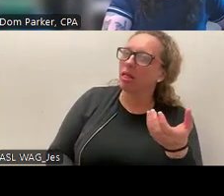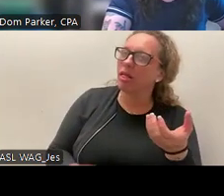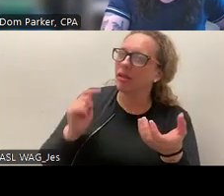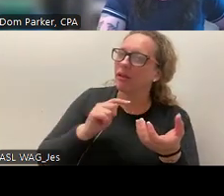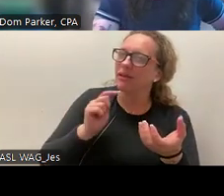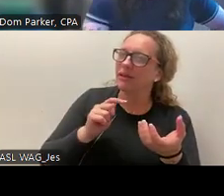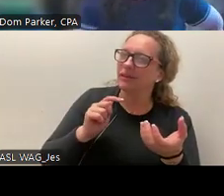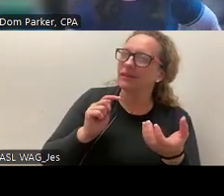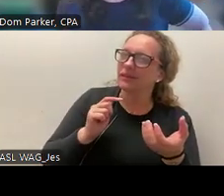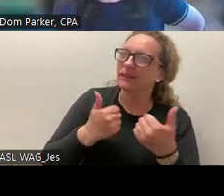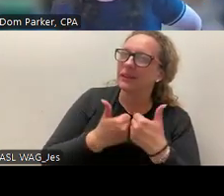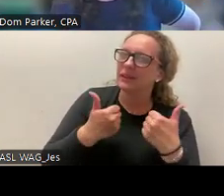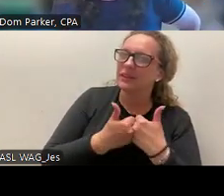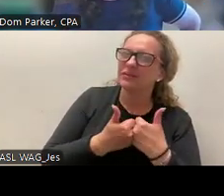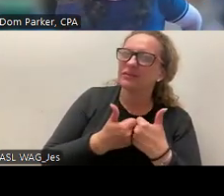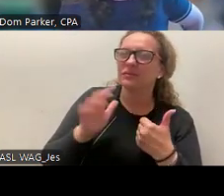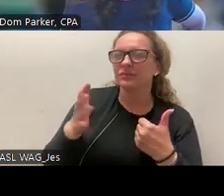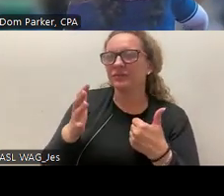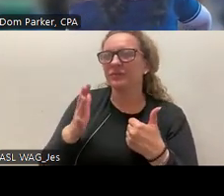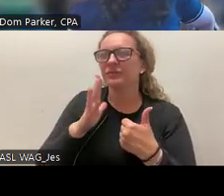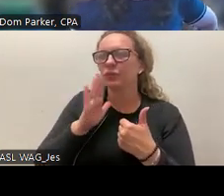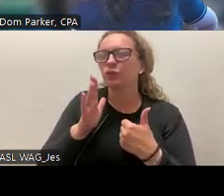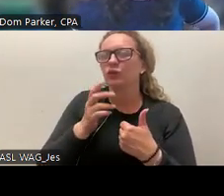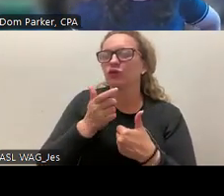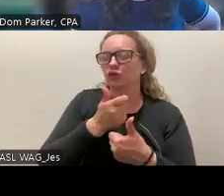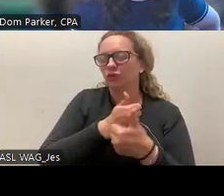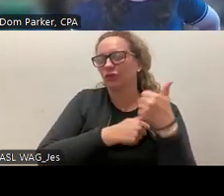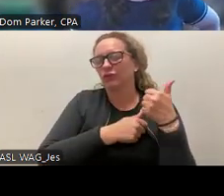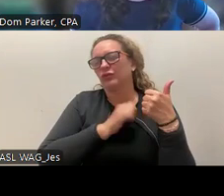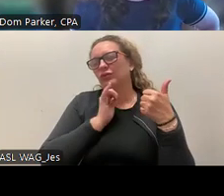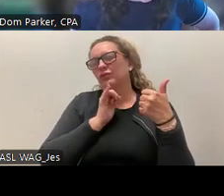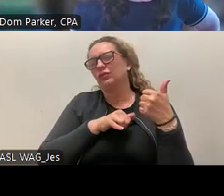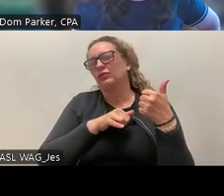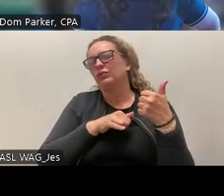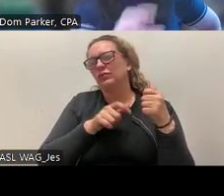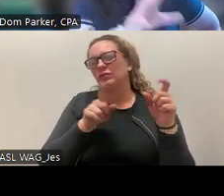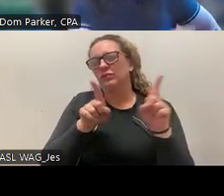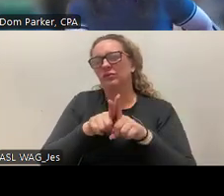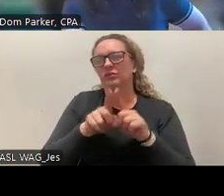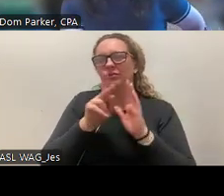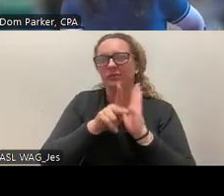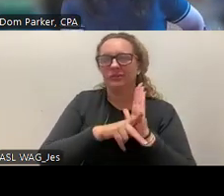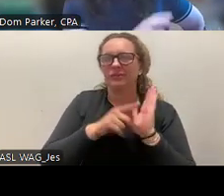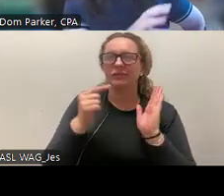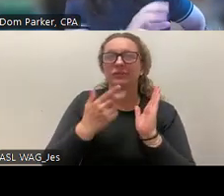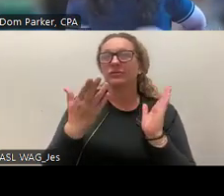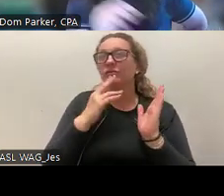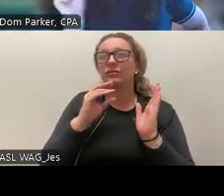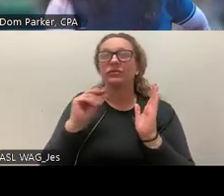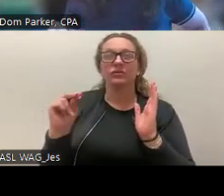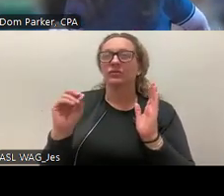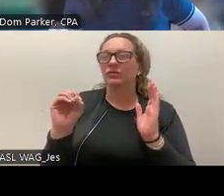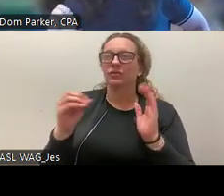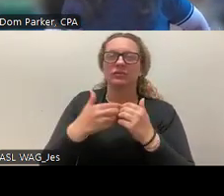the mobile games kind of would fall under the same principles here. So there's no